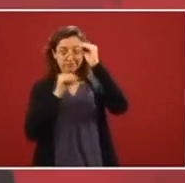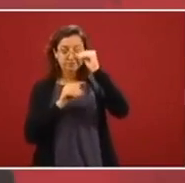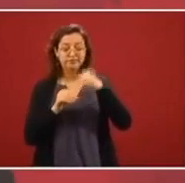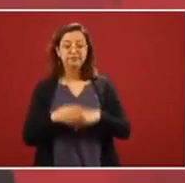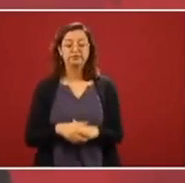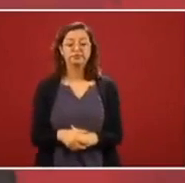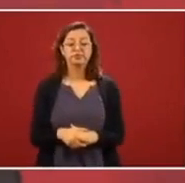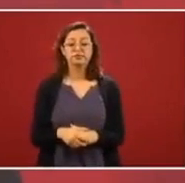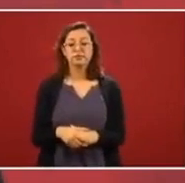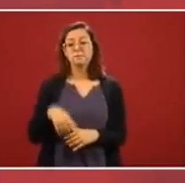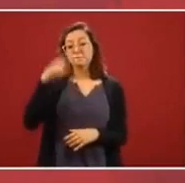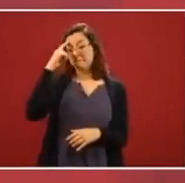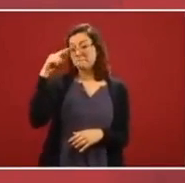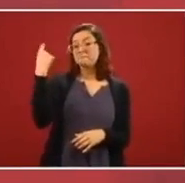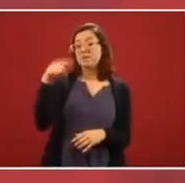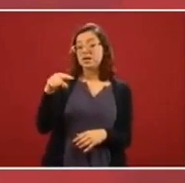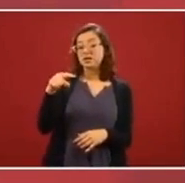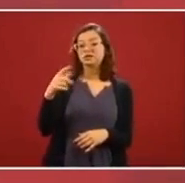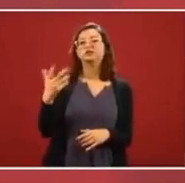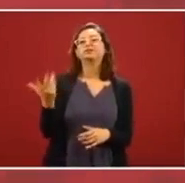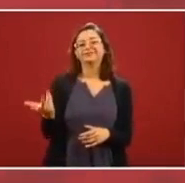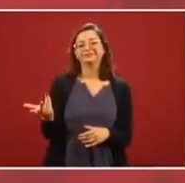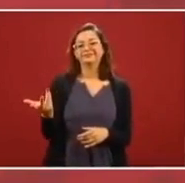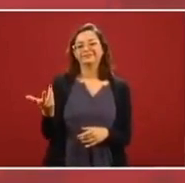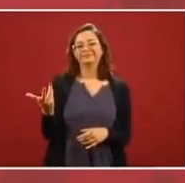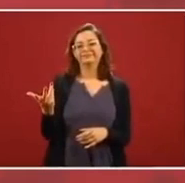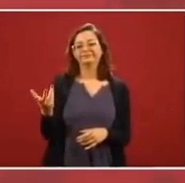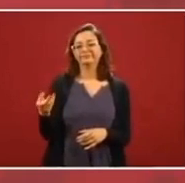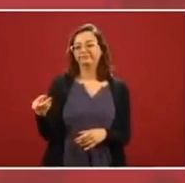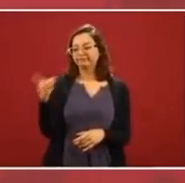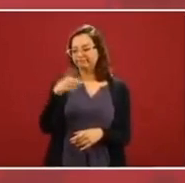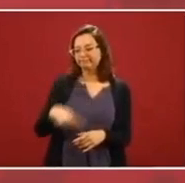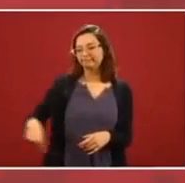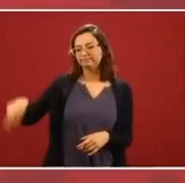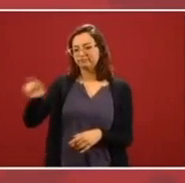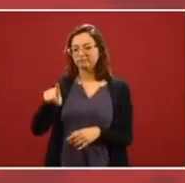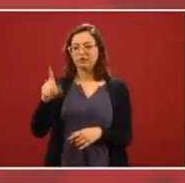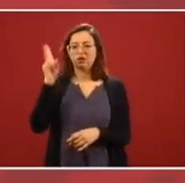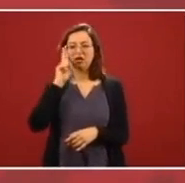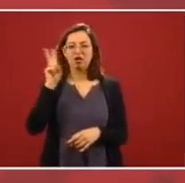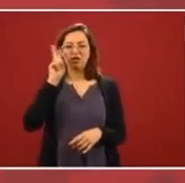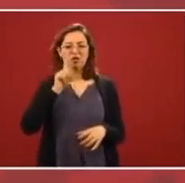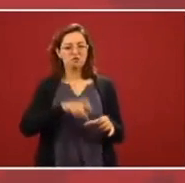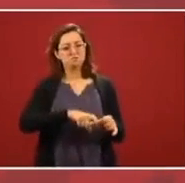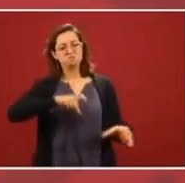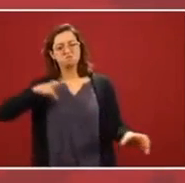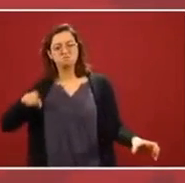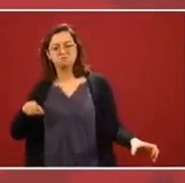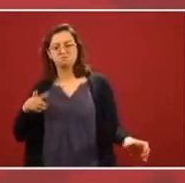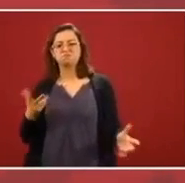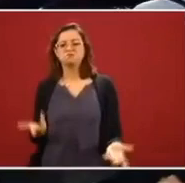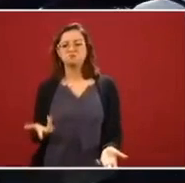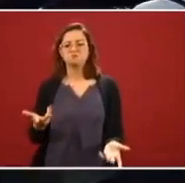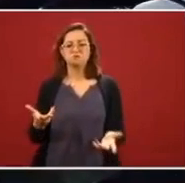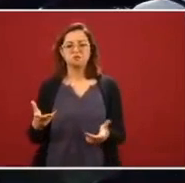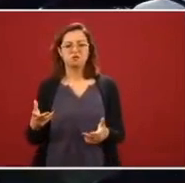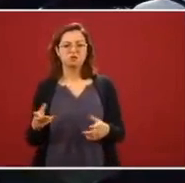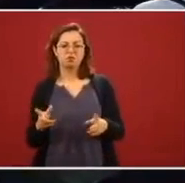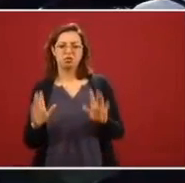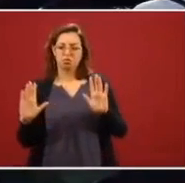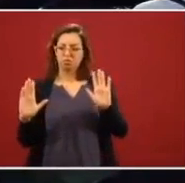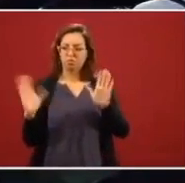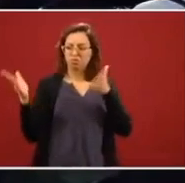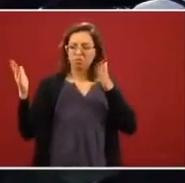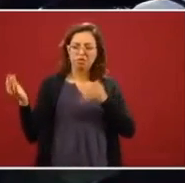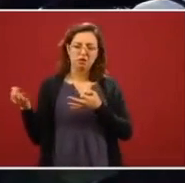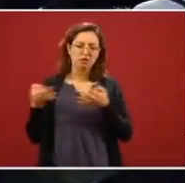Hola, Adriana. Para que Hola, Beatriz. no sean enganchados So that they won't y get tomen el hooked. camino de la delincuencia, So they de